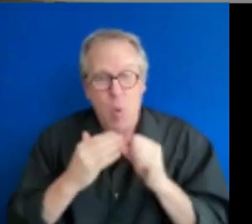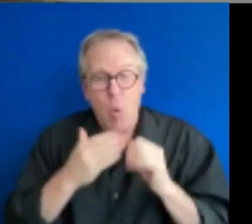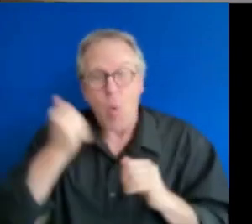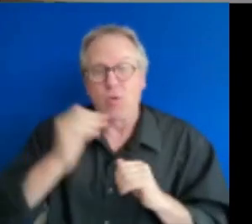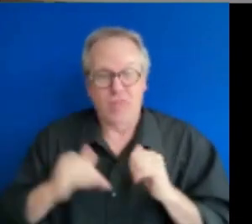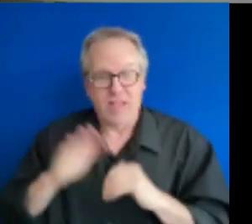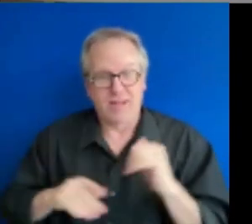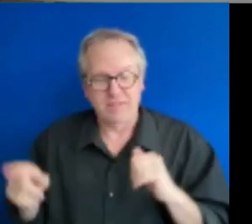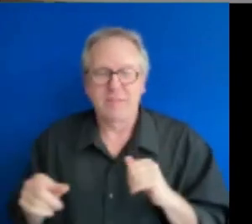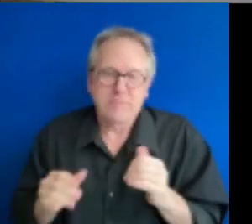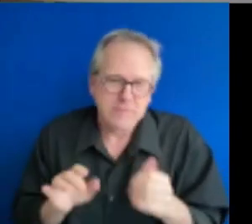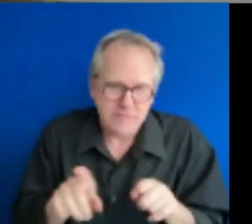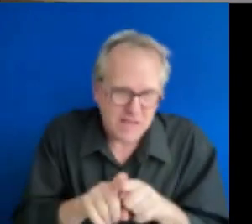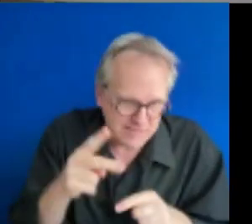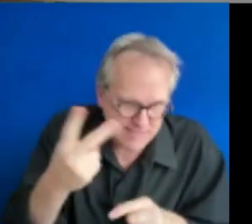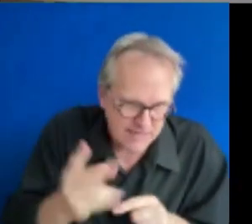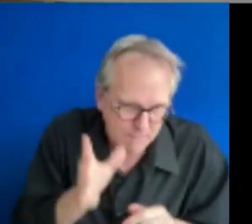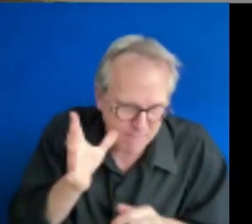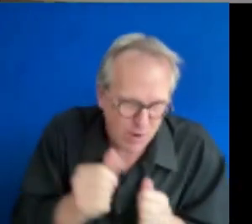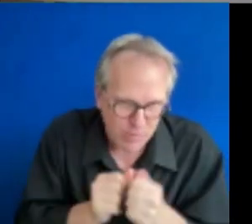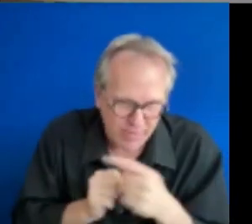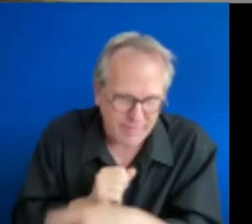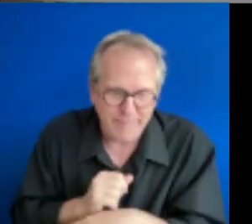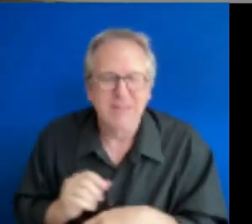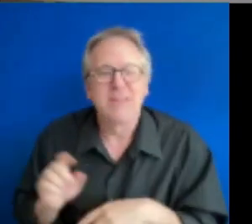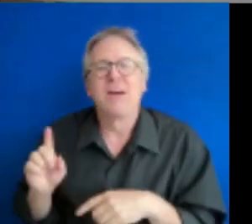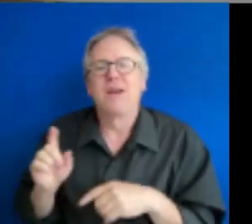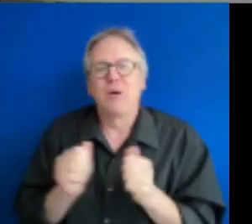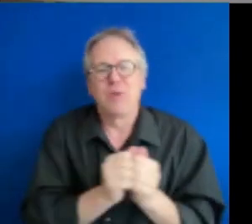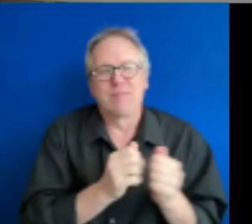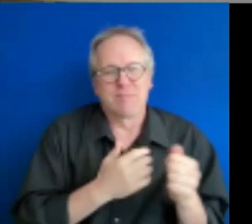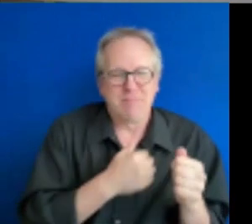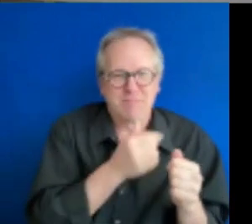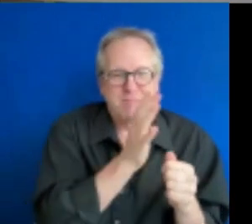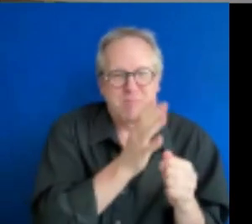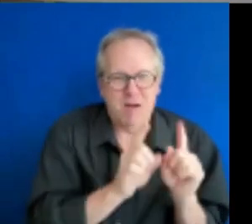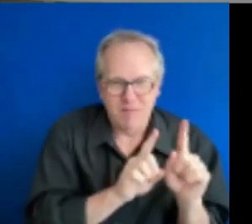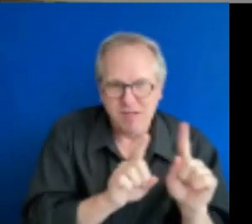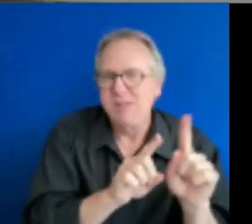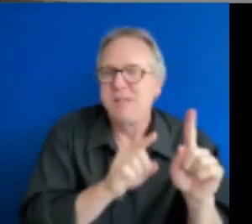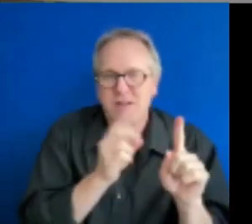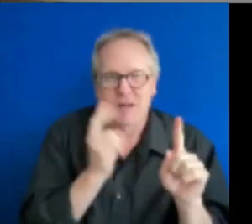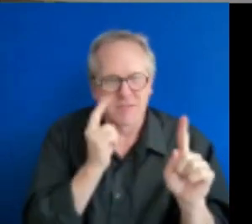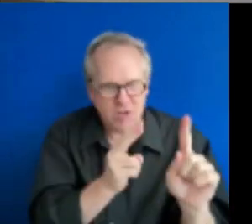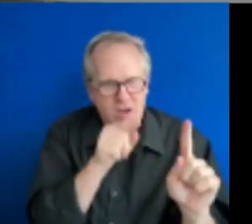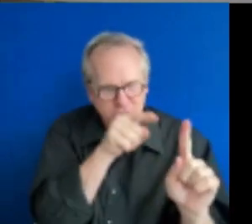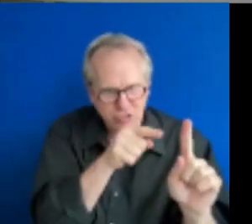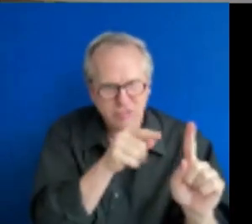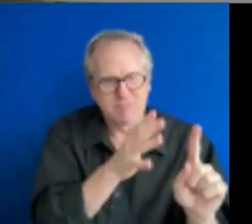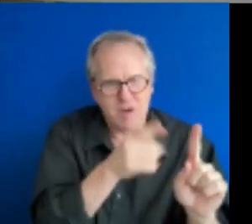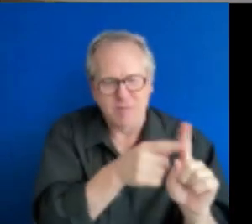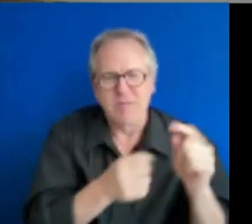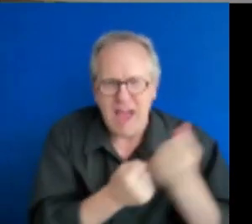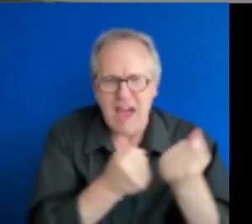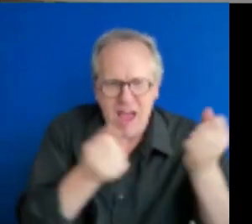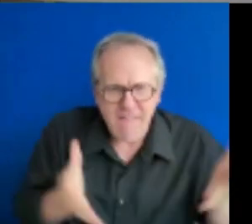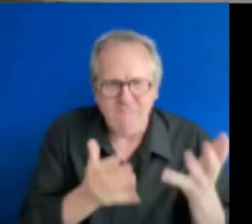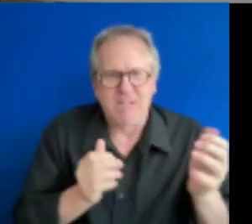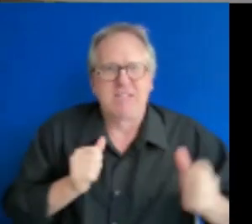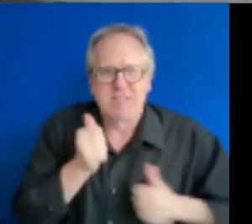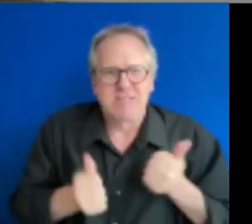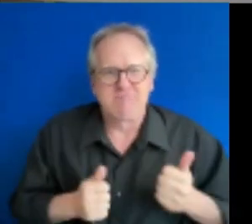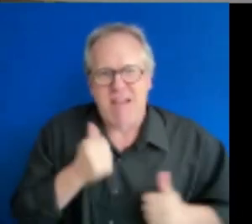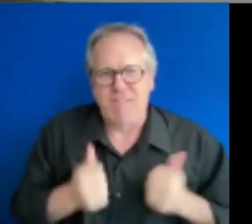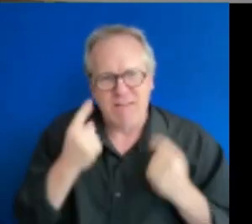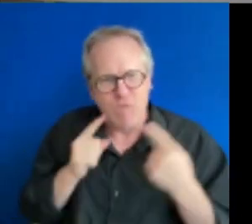more of a second parent to him, tagging along with my mother as she advocated for services and